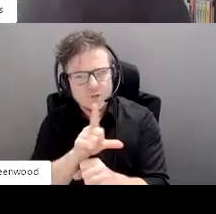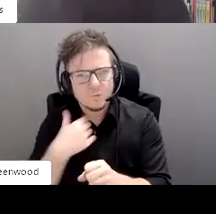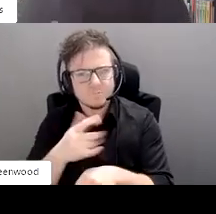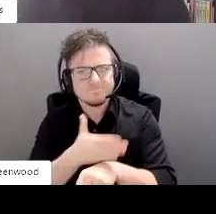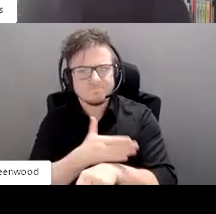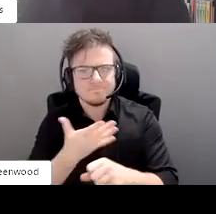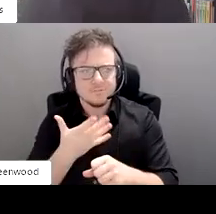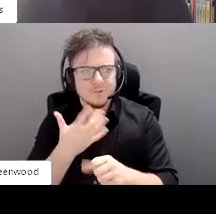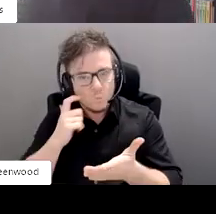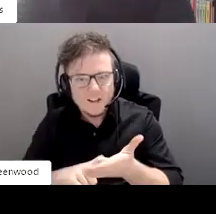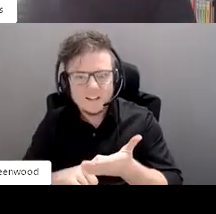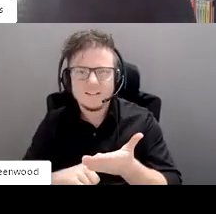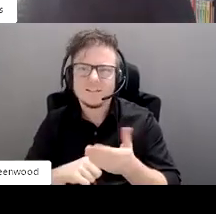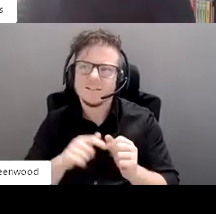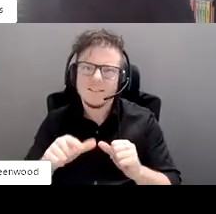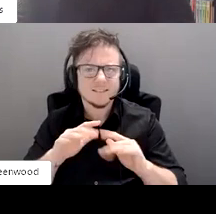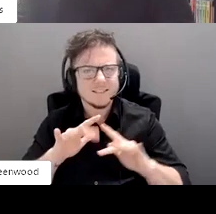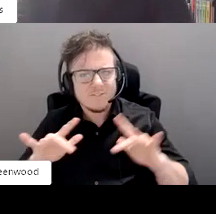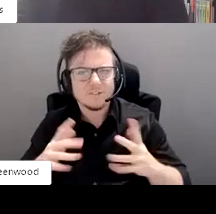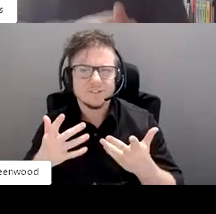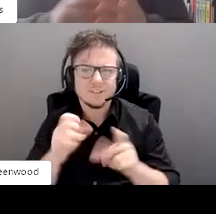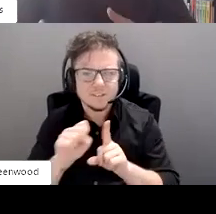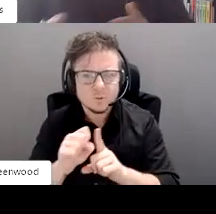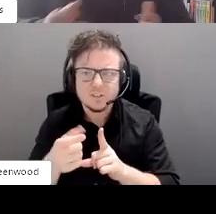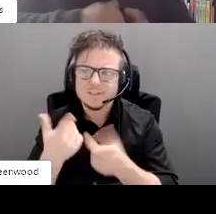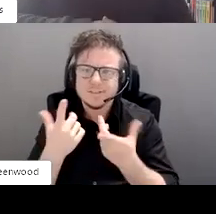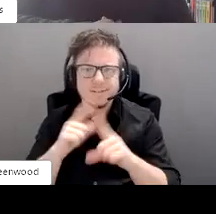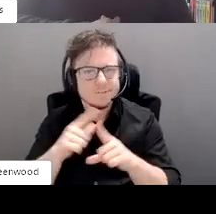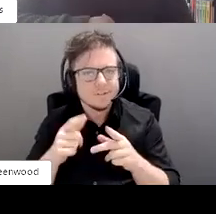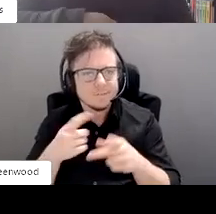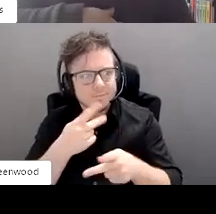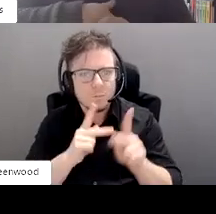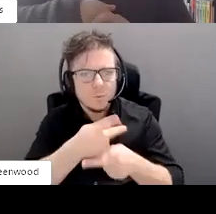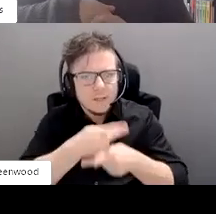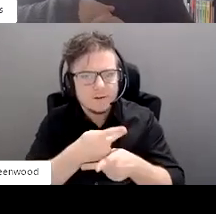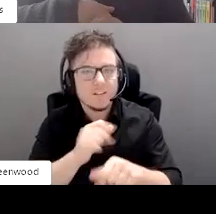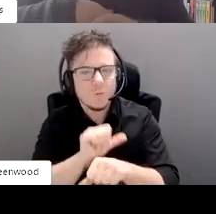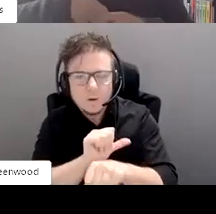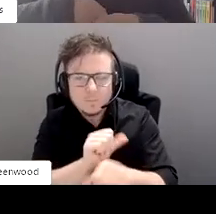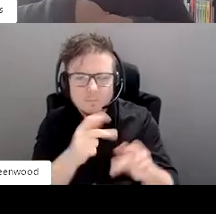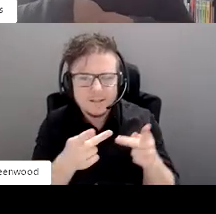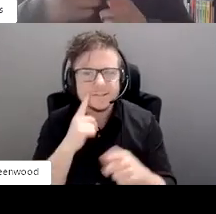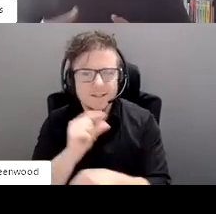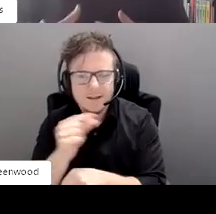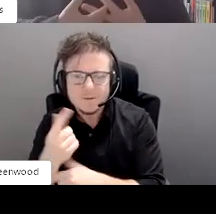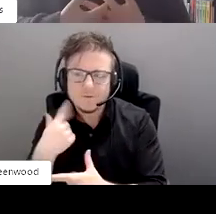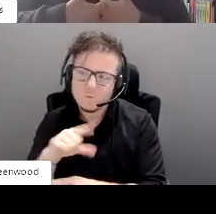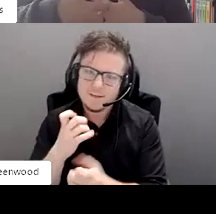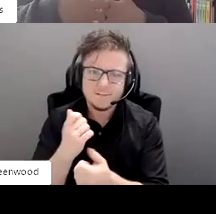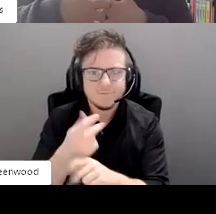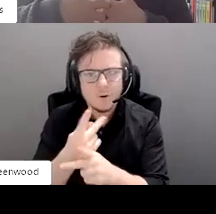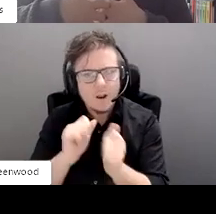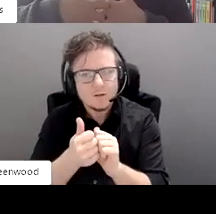recognition of these diversely situated carers in workplaces and government. So looking at ways that there could be